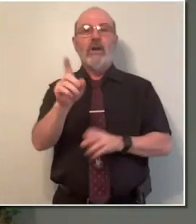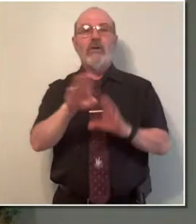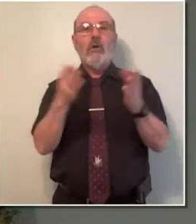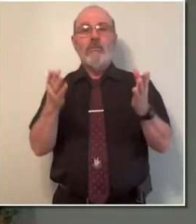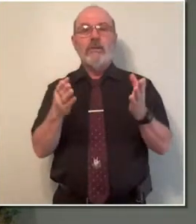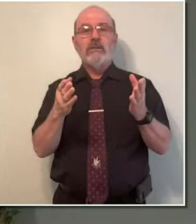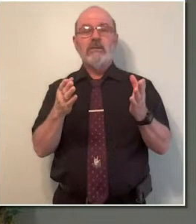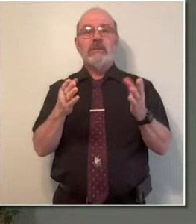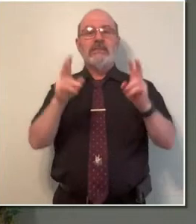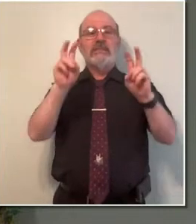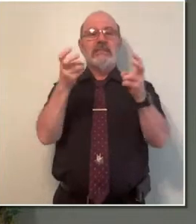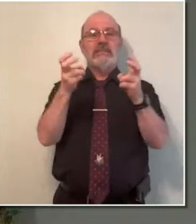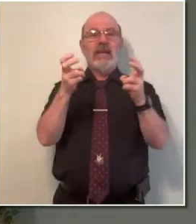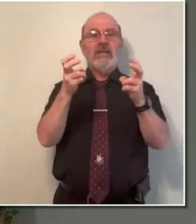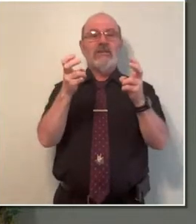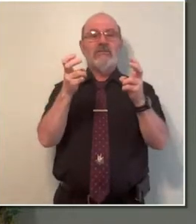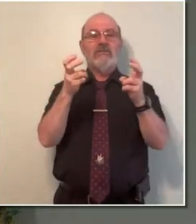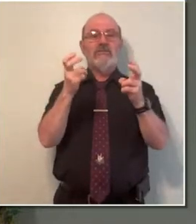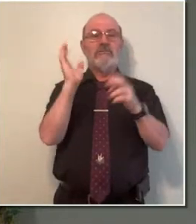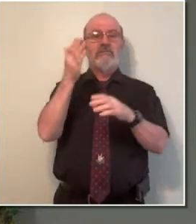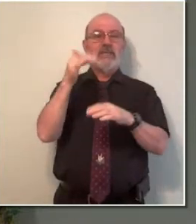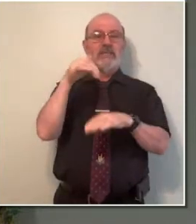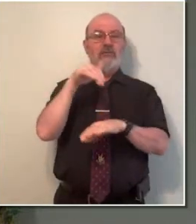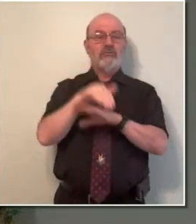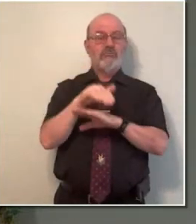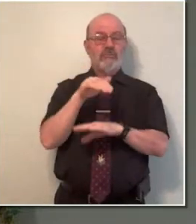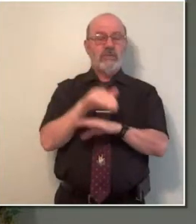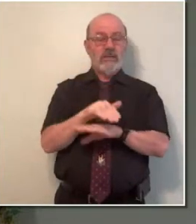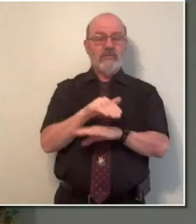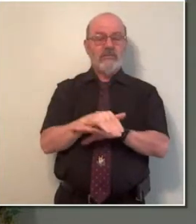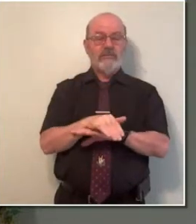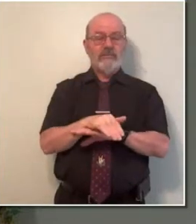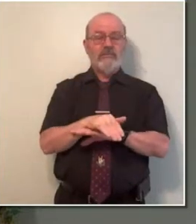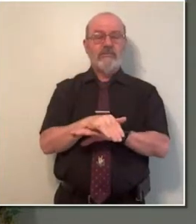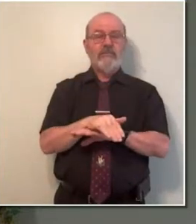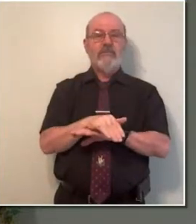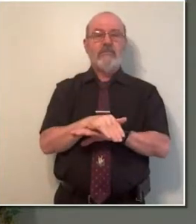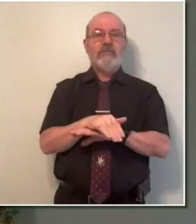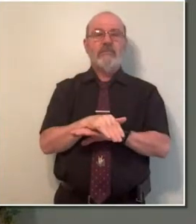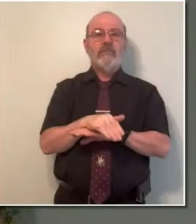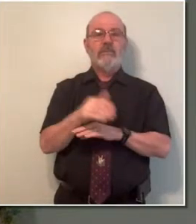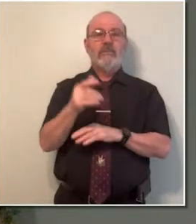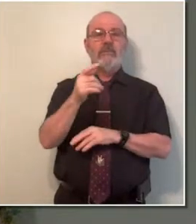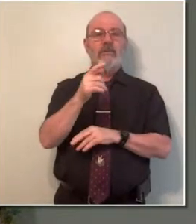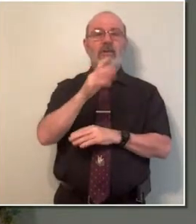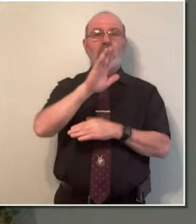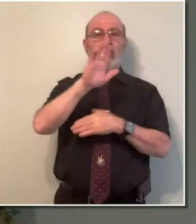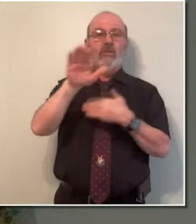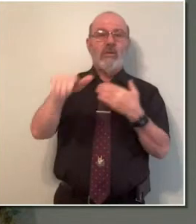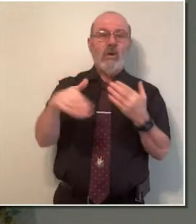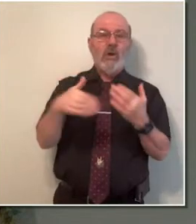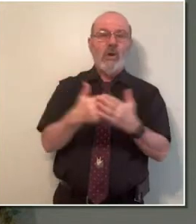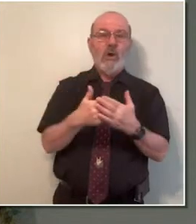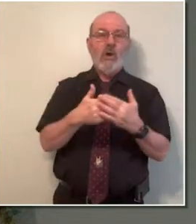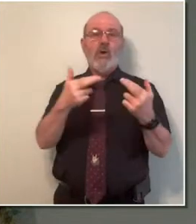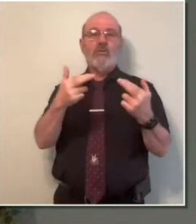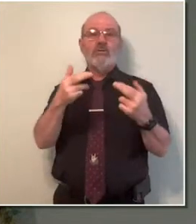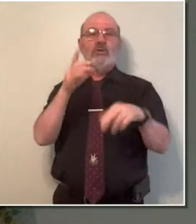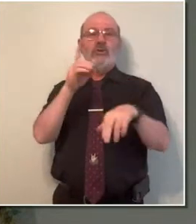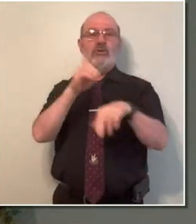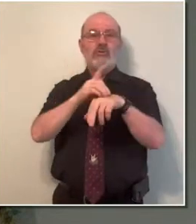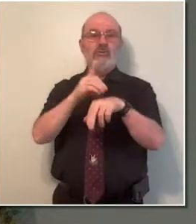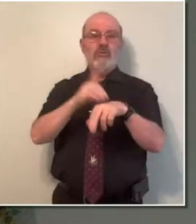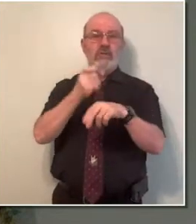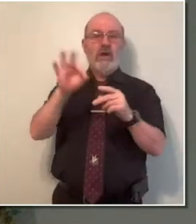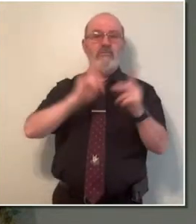the title of my message tonight is this: The Whole Duty of Man Hasn't Changed.